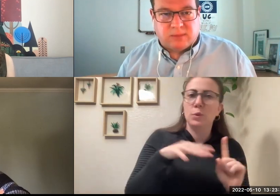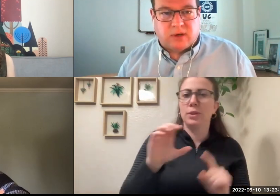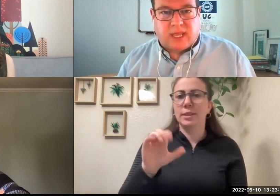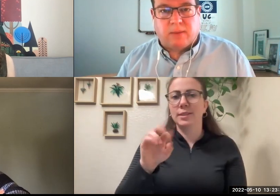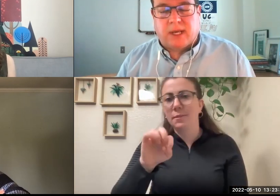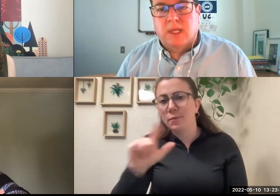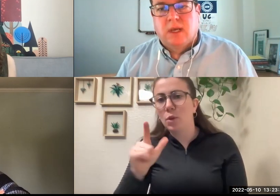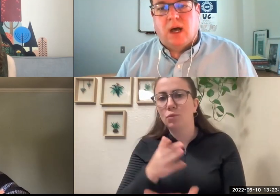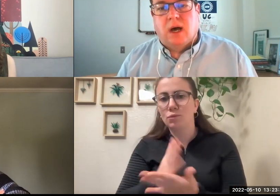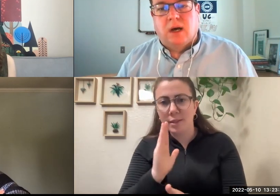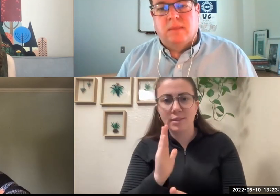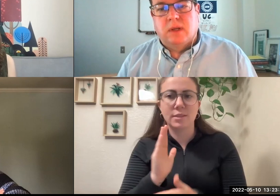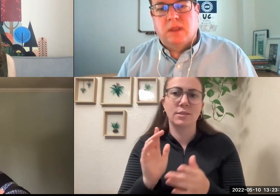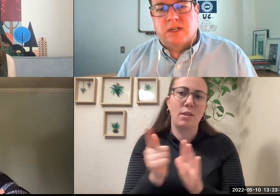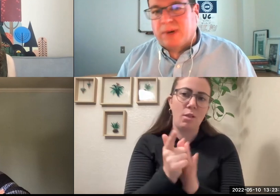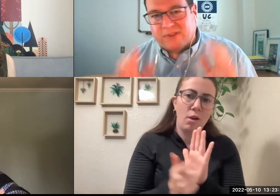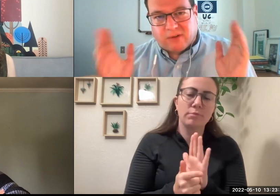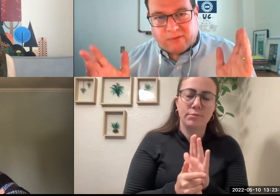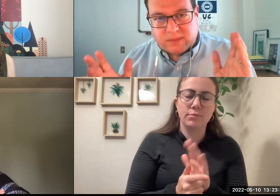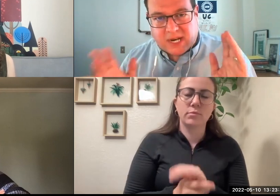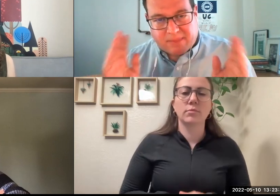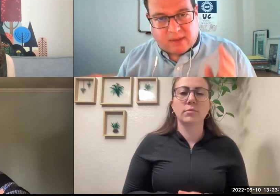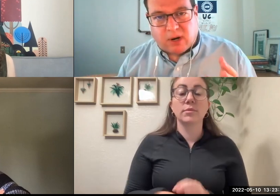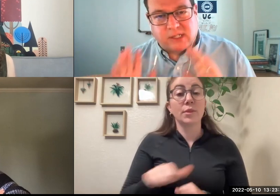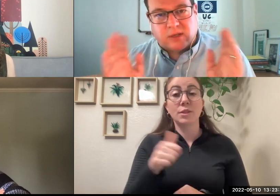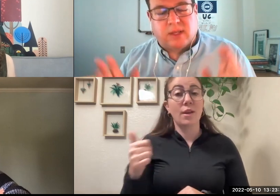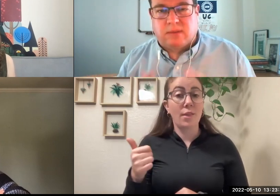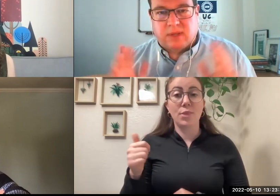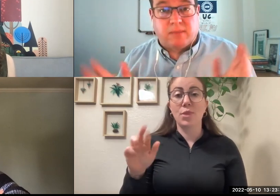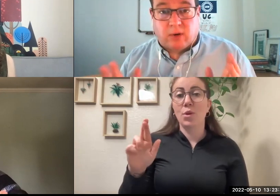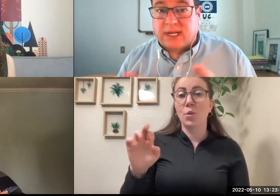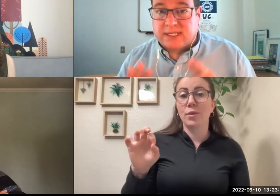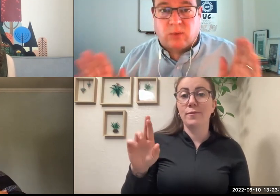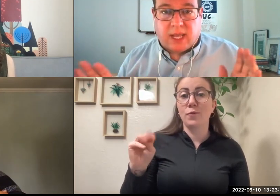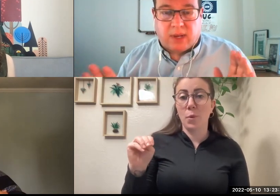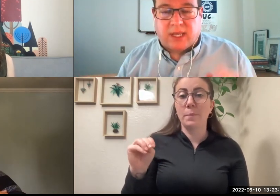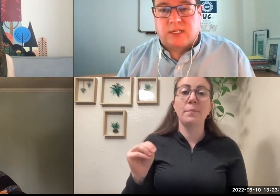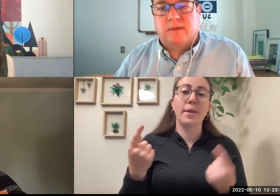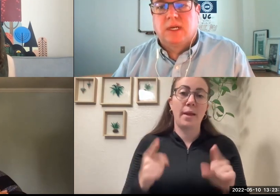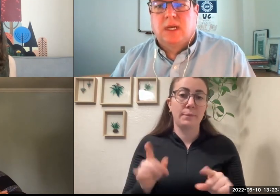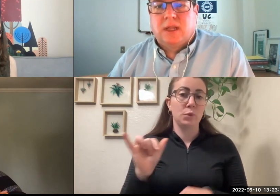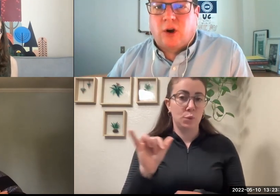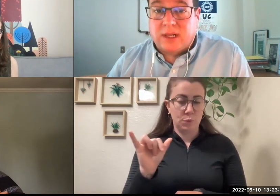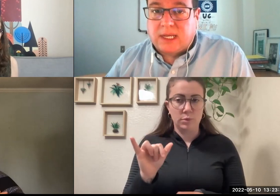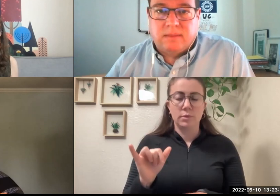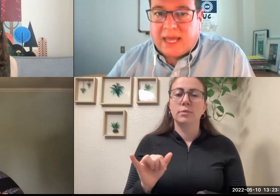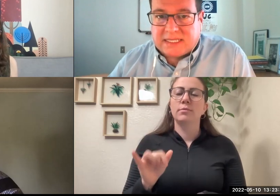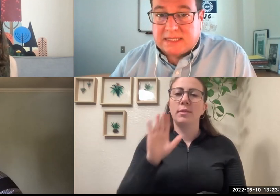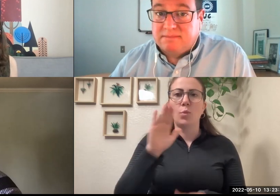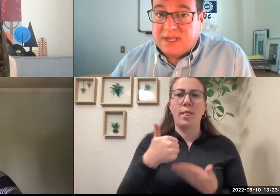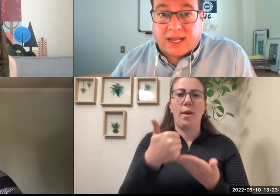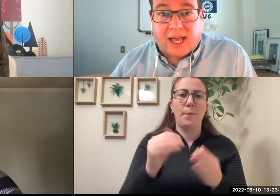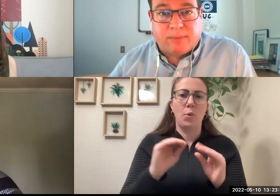law similar in that way. There's a bunch of other reforms that happen in the PRO Act too that would make organizing way, way easier. Currently,